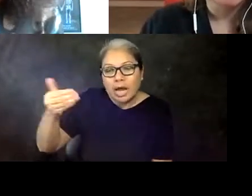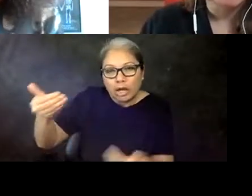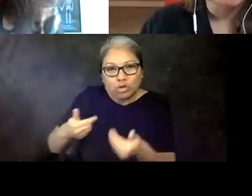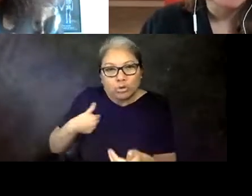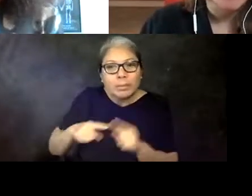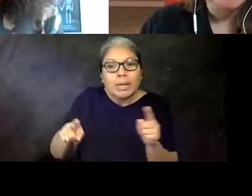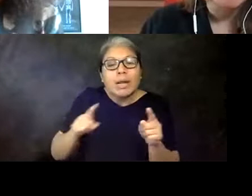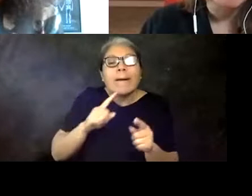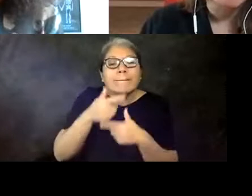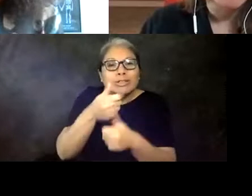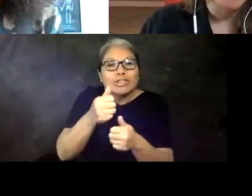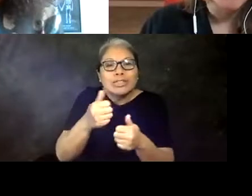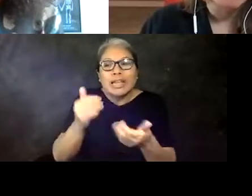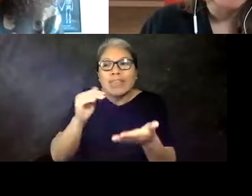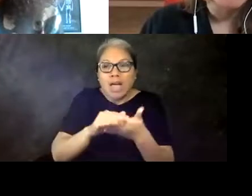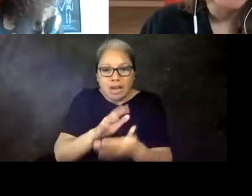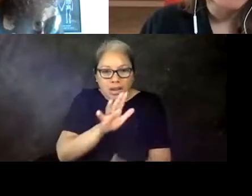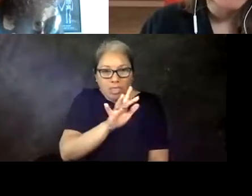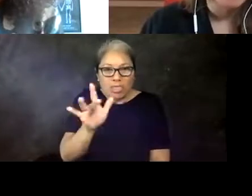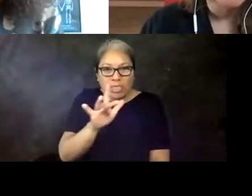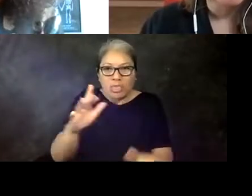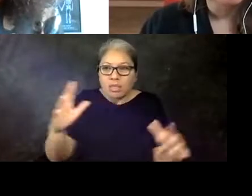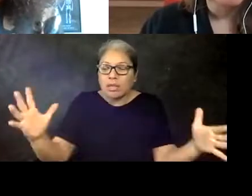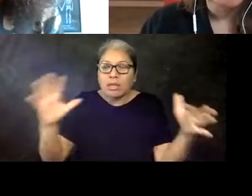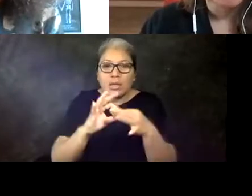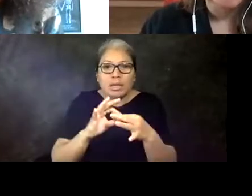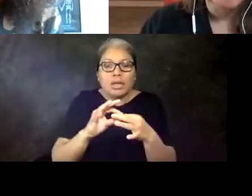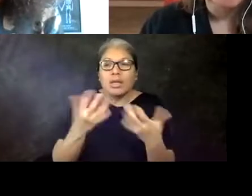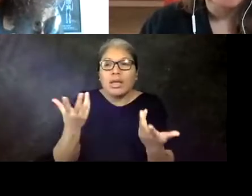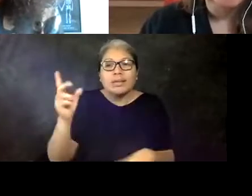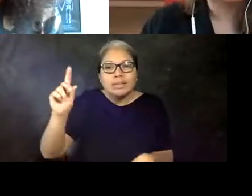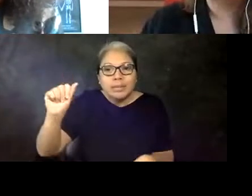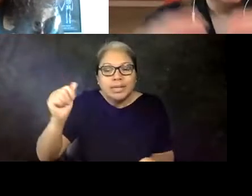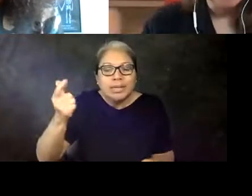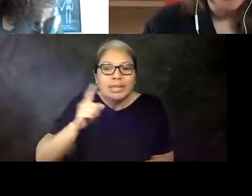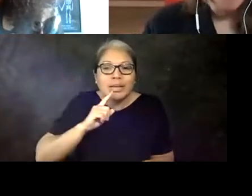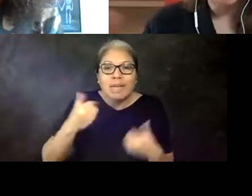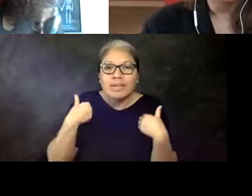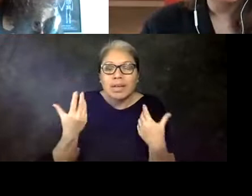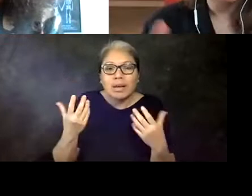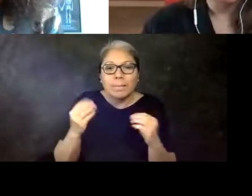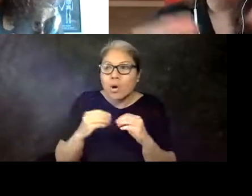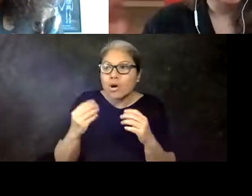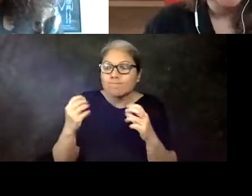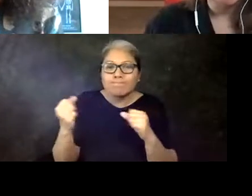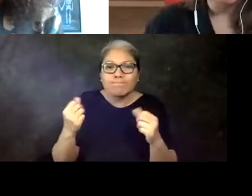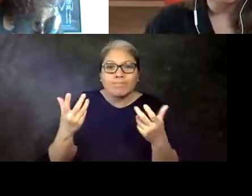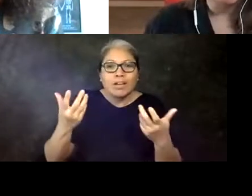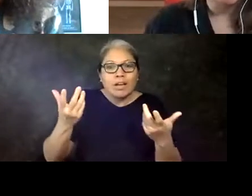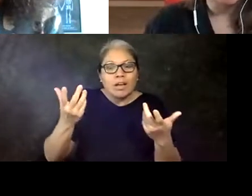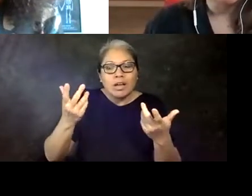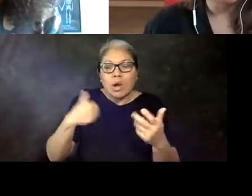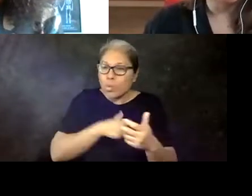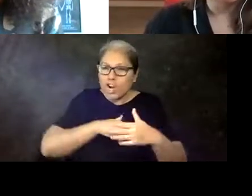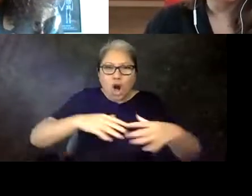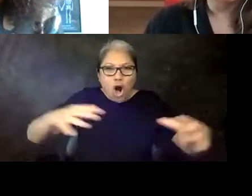like bridging this gap and de-siloing disability, because we are large, we know that, we're very diverse, we